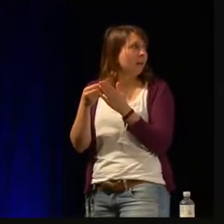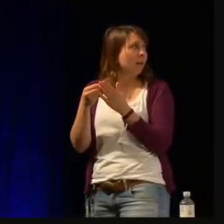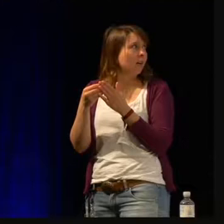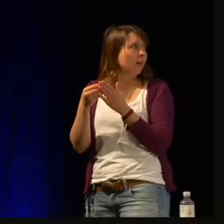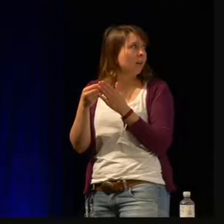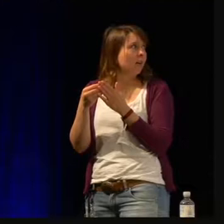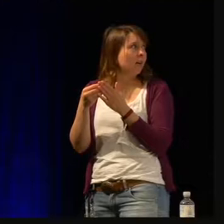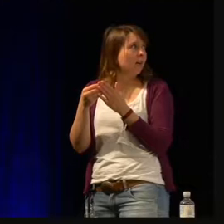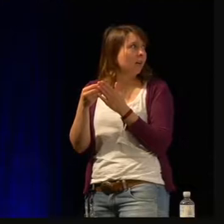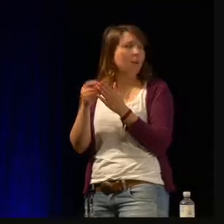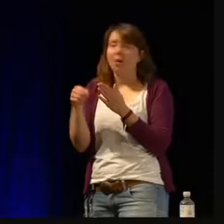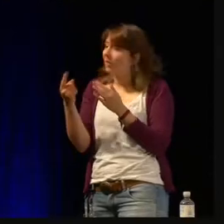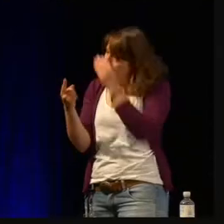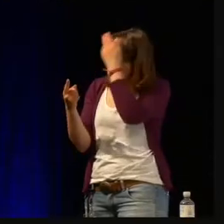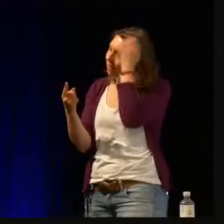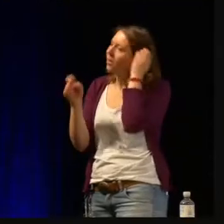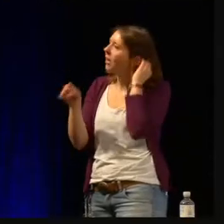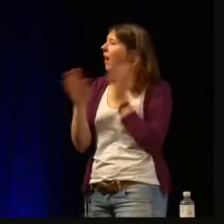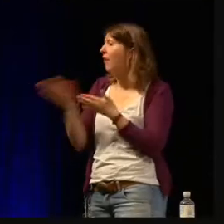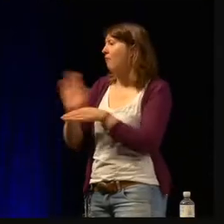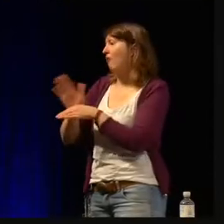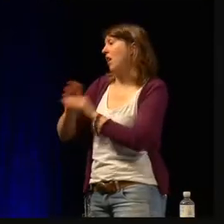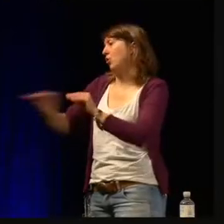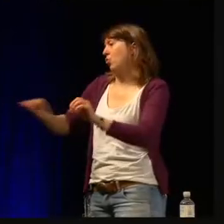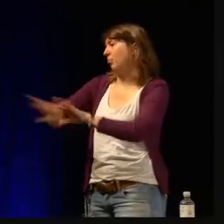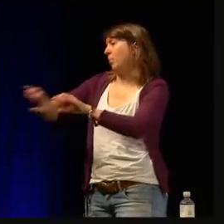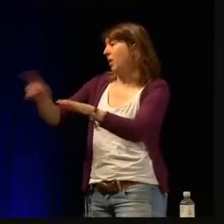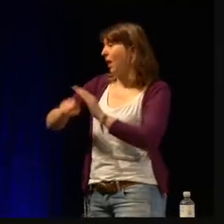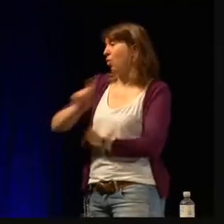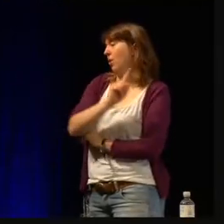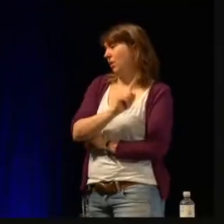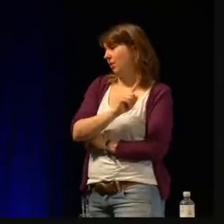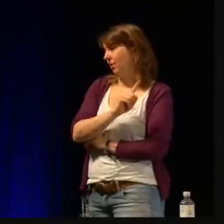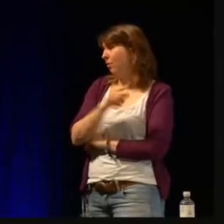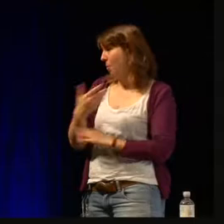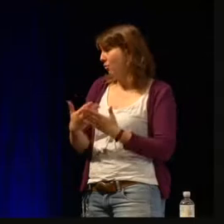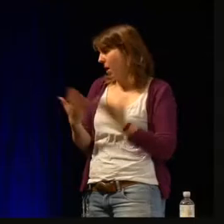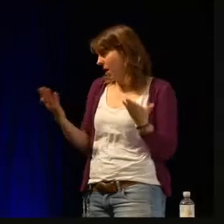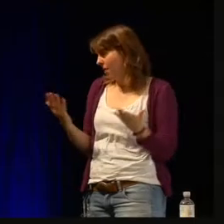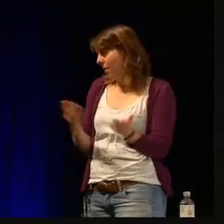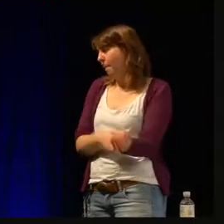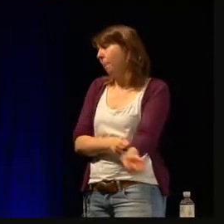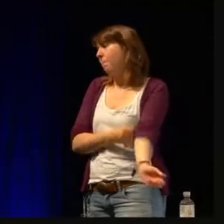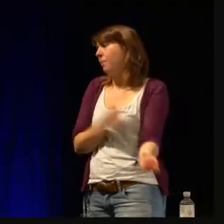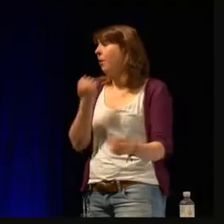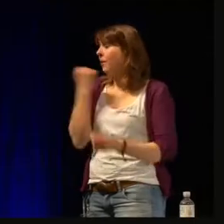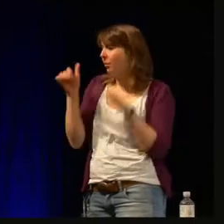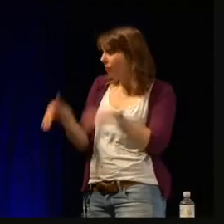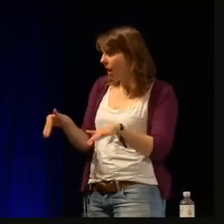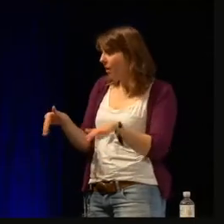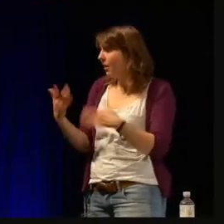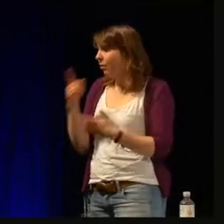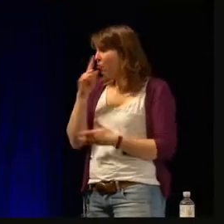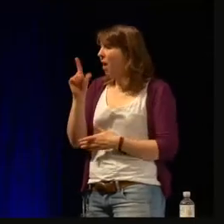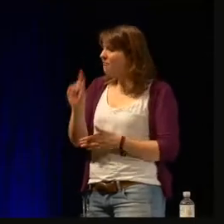a face of the Wonder Woman actress. And so, of course, you know, there's lots of possibilities. You don't